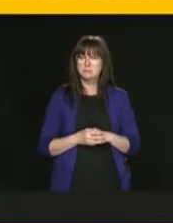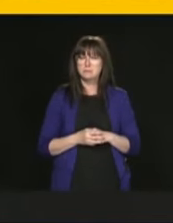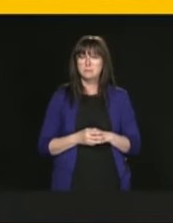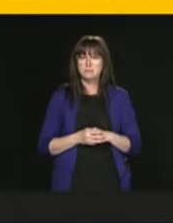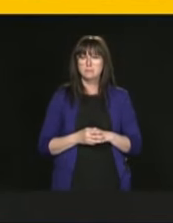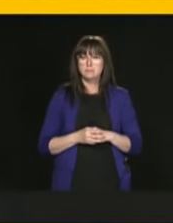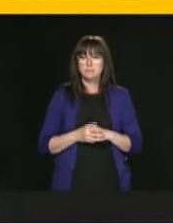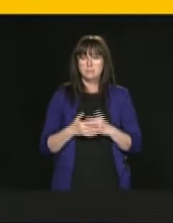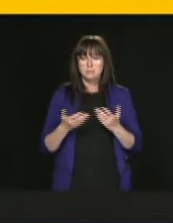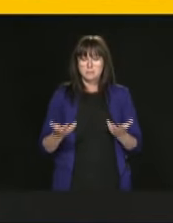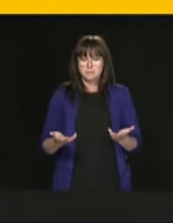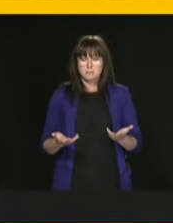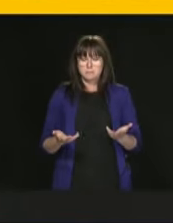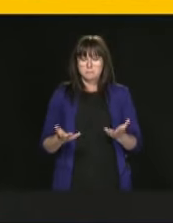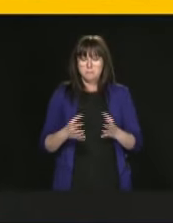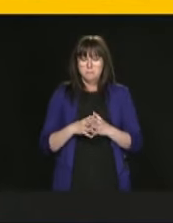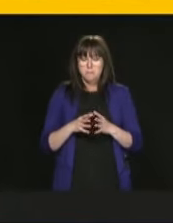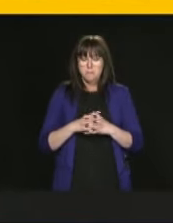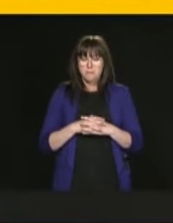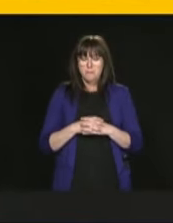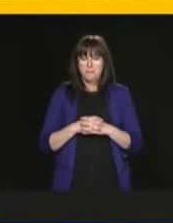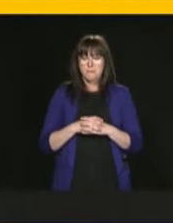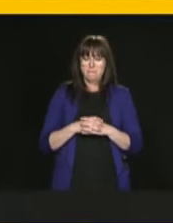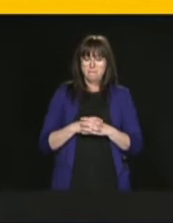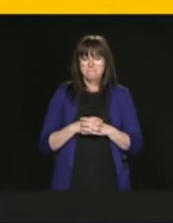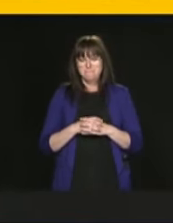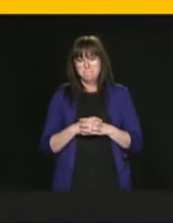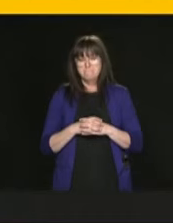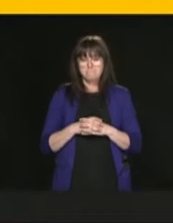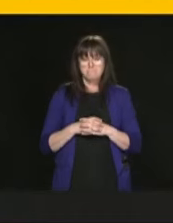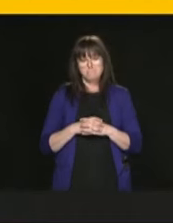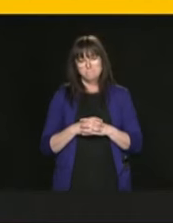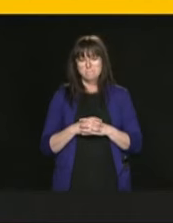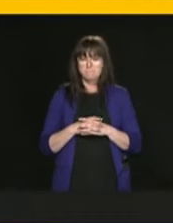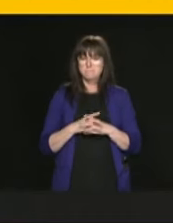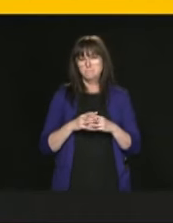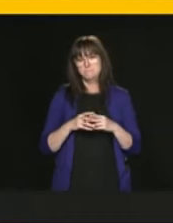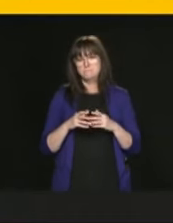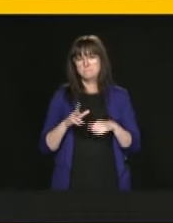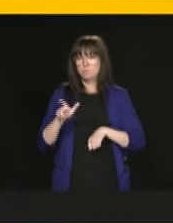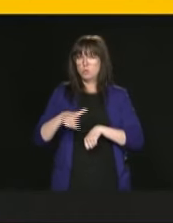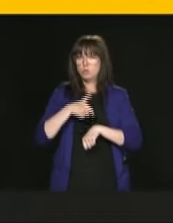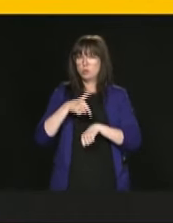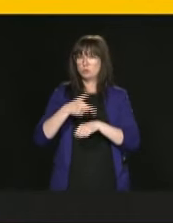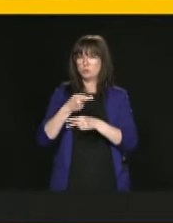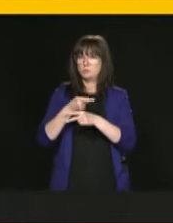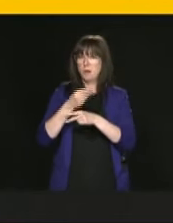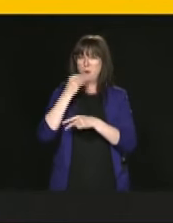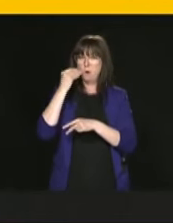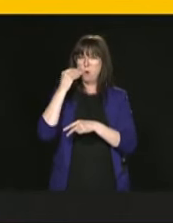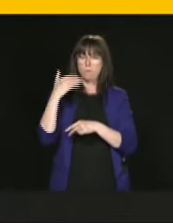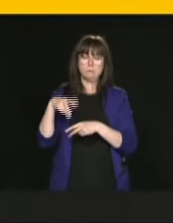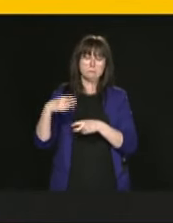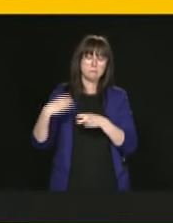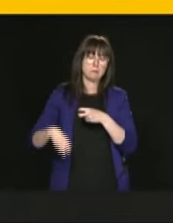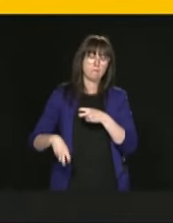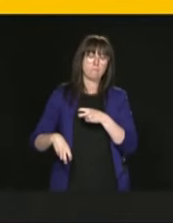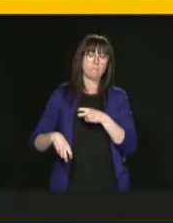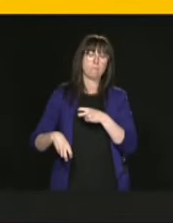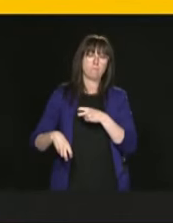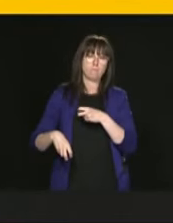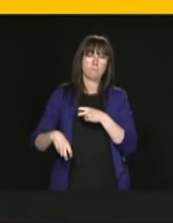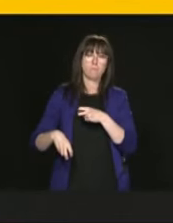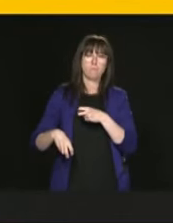Currently, we have a very difficult situation in long-term care homes, but it's also related to what's going on in the